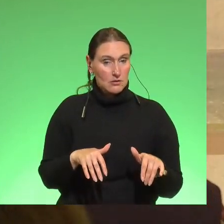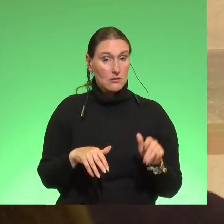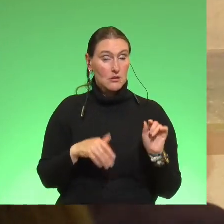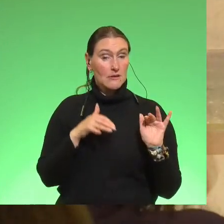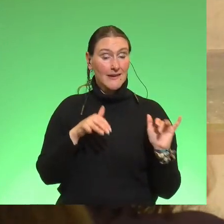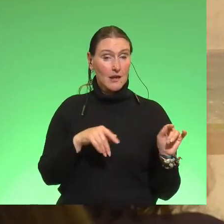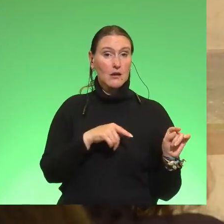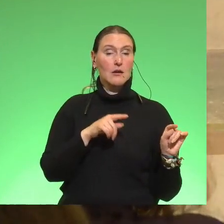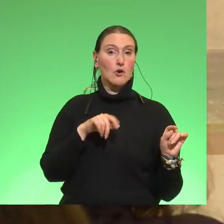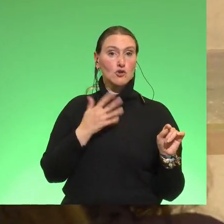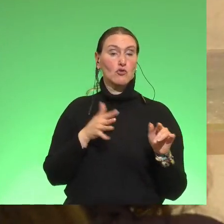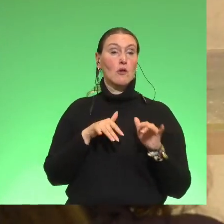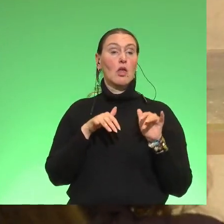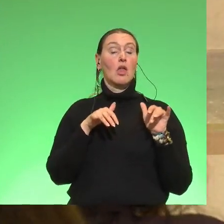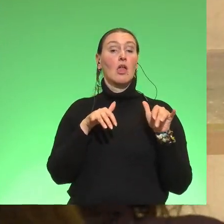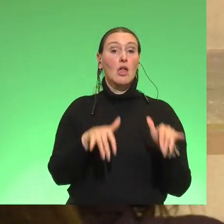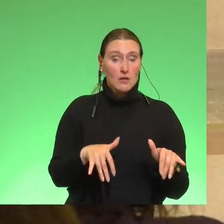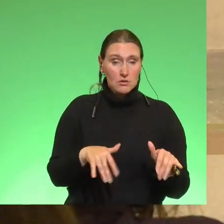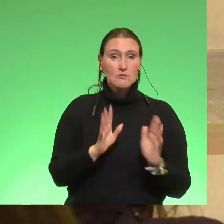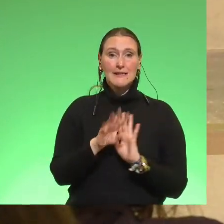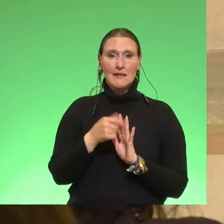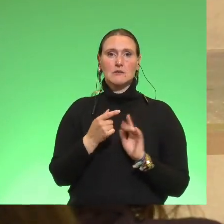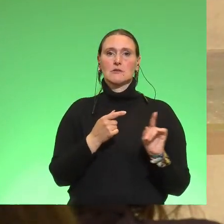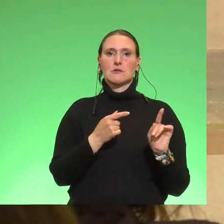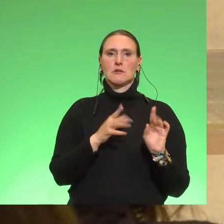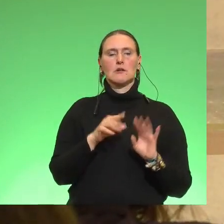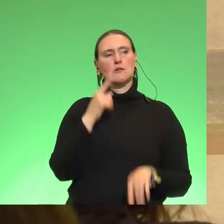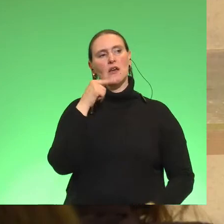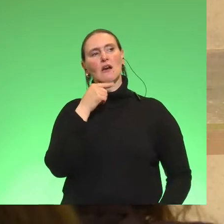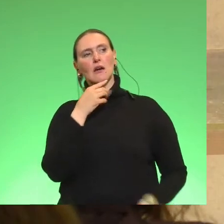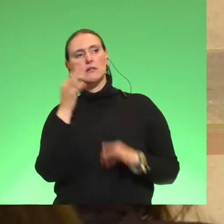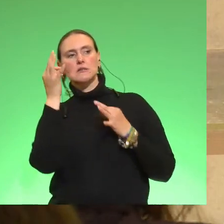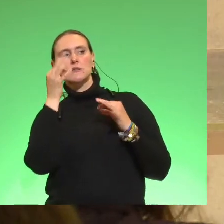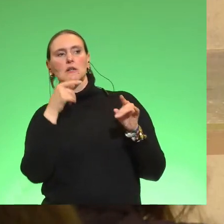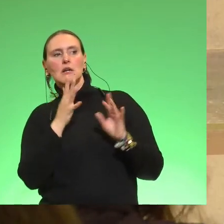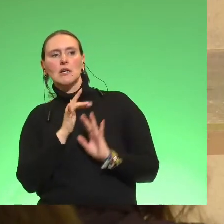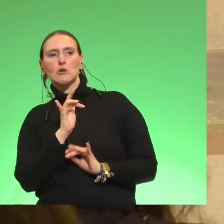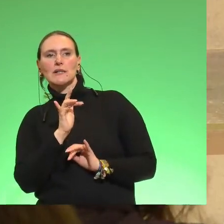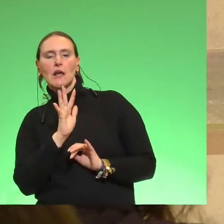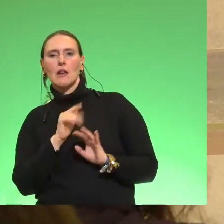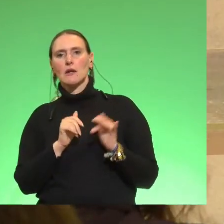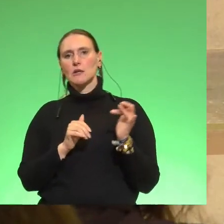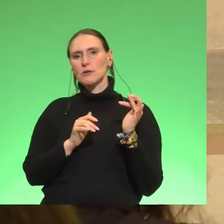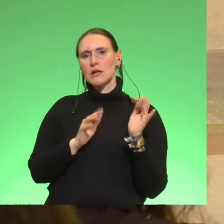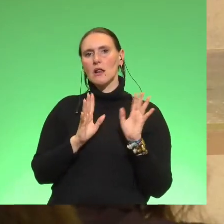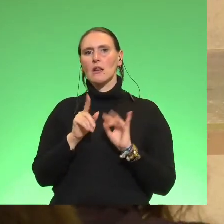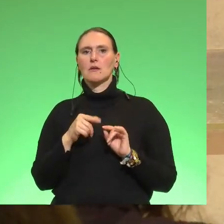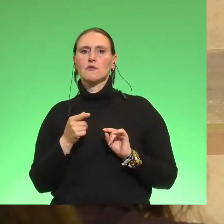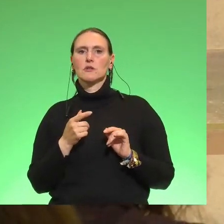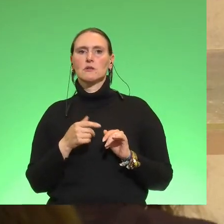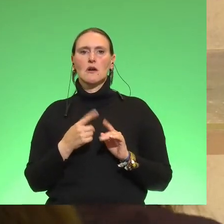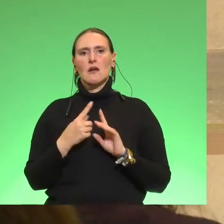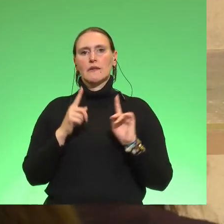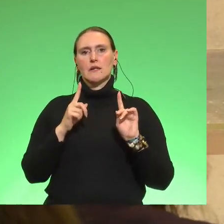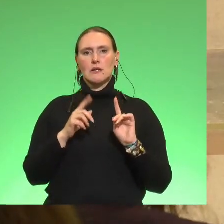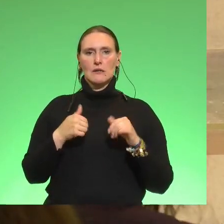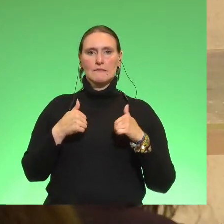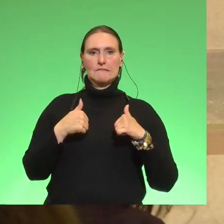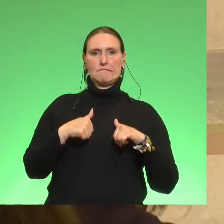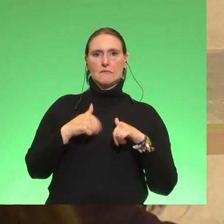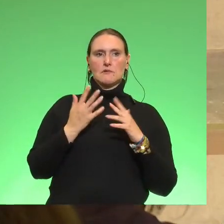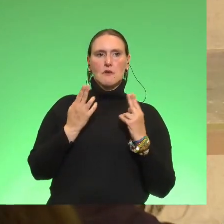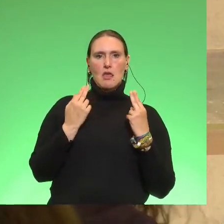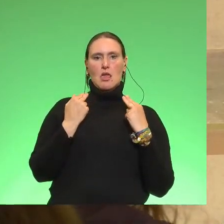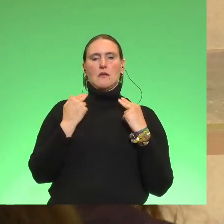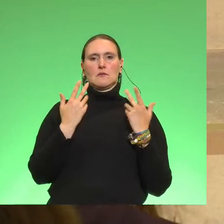being critical about each other all the time, which allows for other forces. So if we can talk about what is the